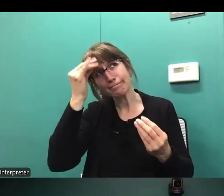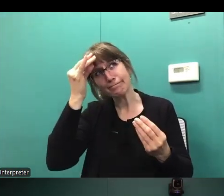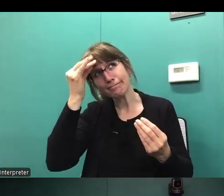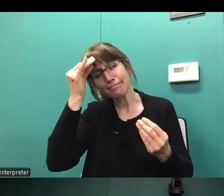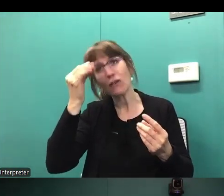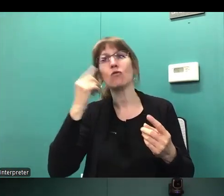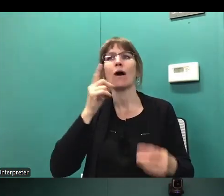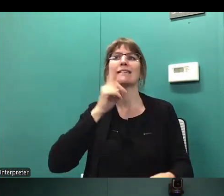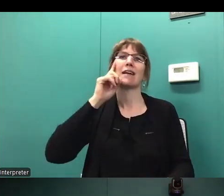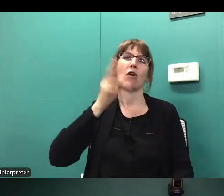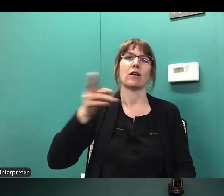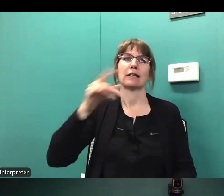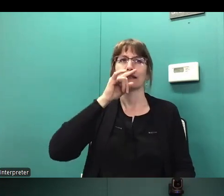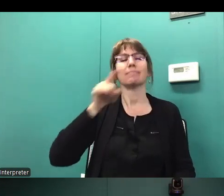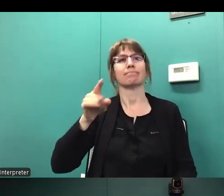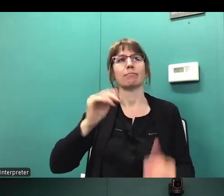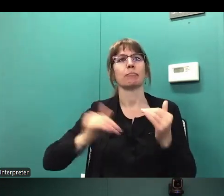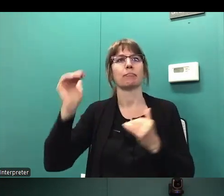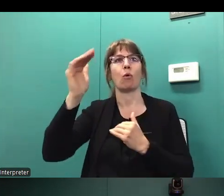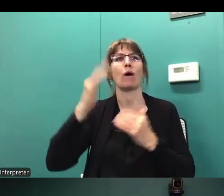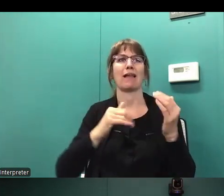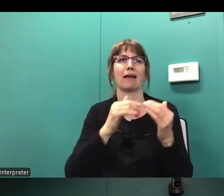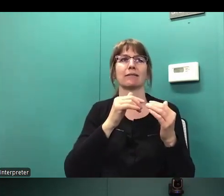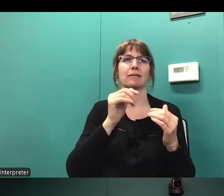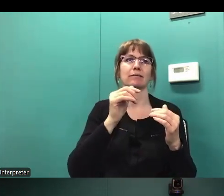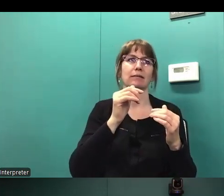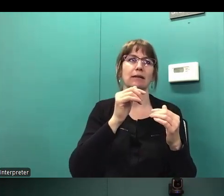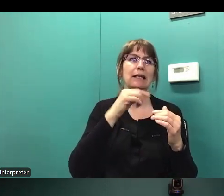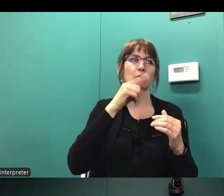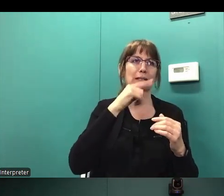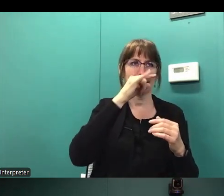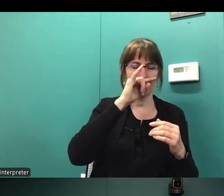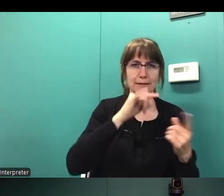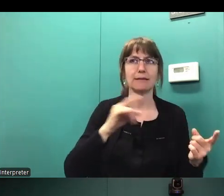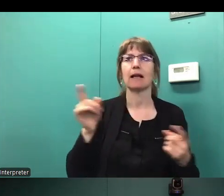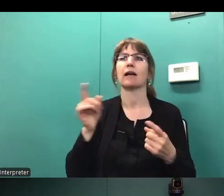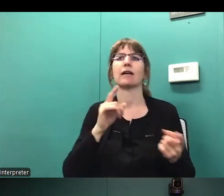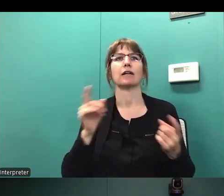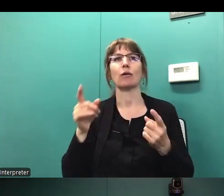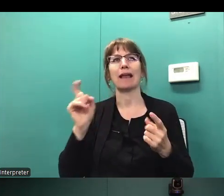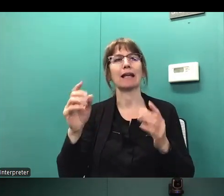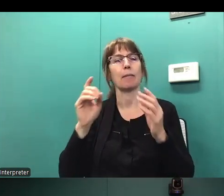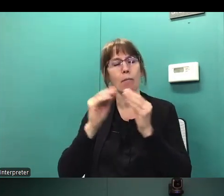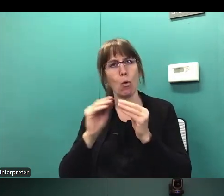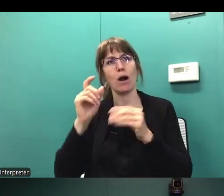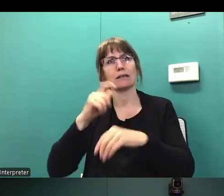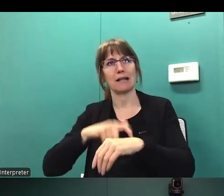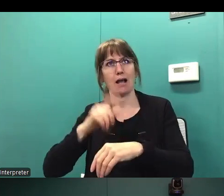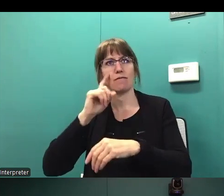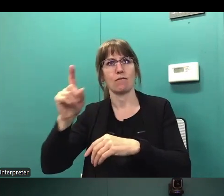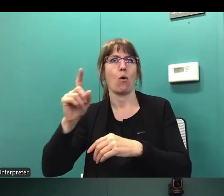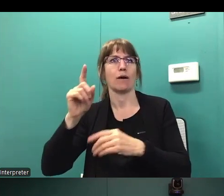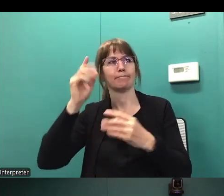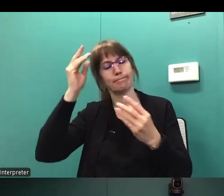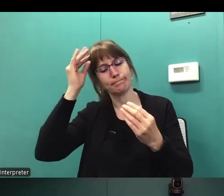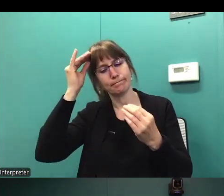deaf and hard of hearing kids, it takes them longer than it does a typical child to be able to respond. They really need that greater processing time. So just be